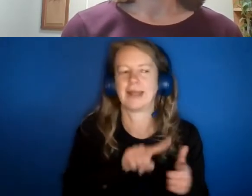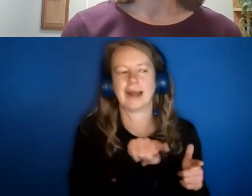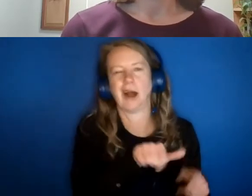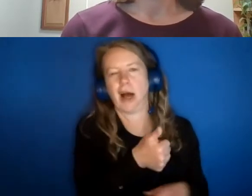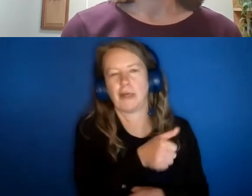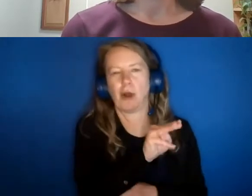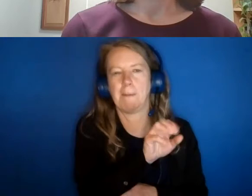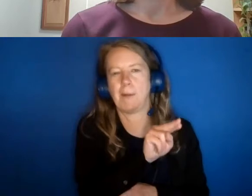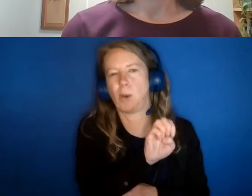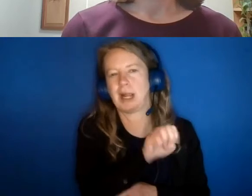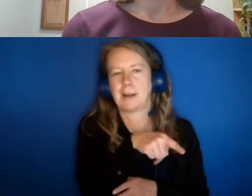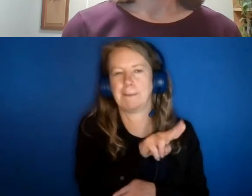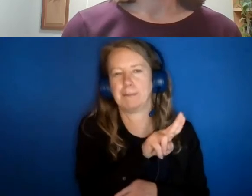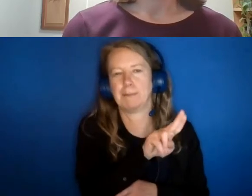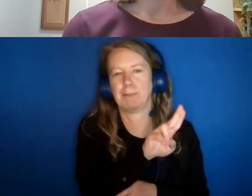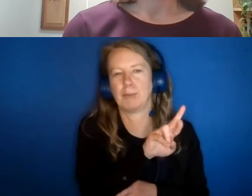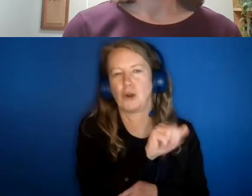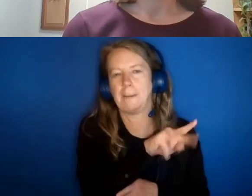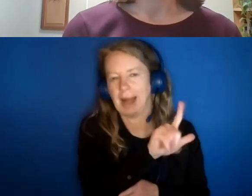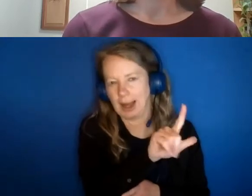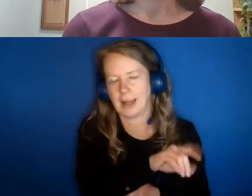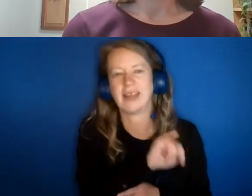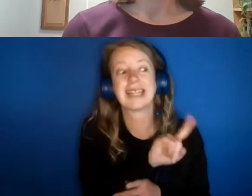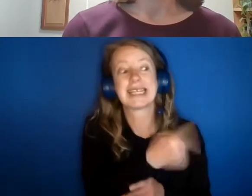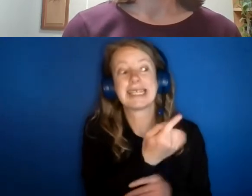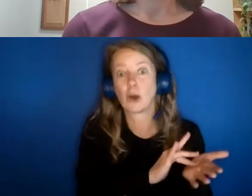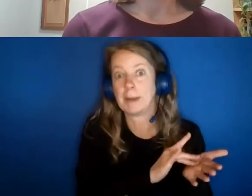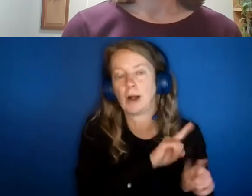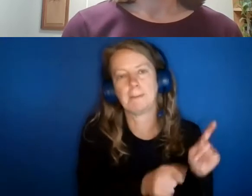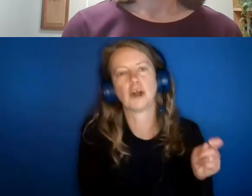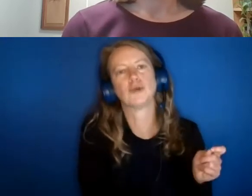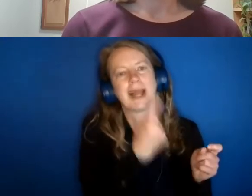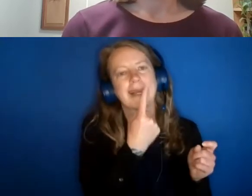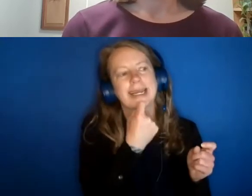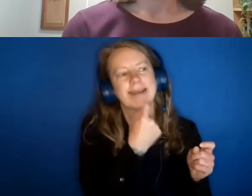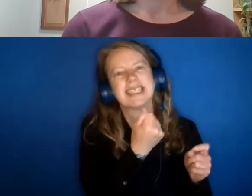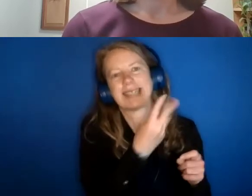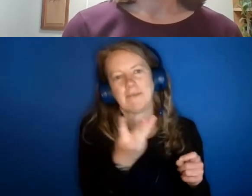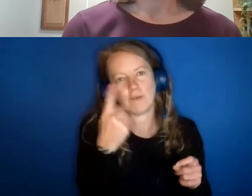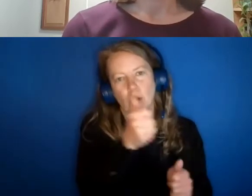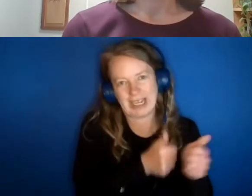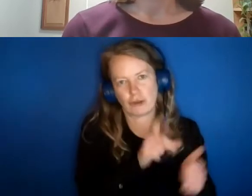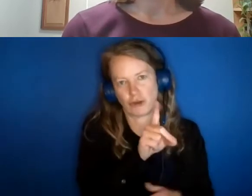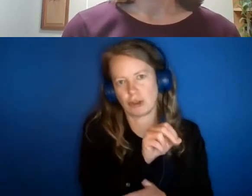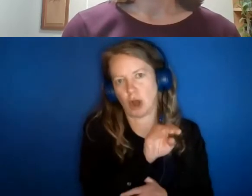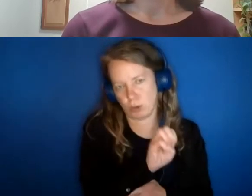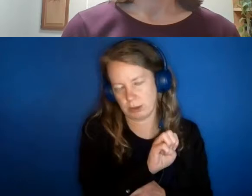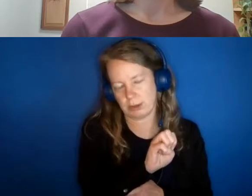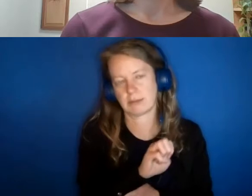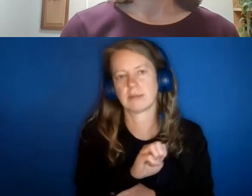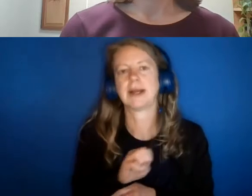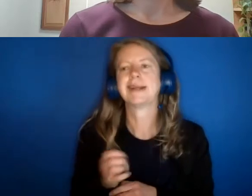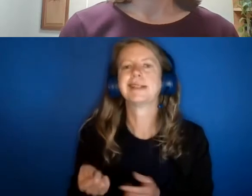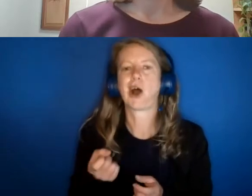is a single pill, but you take multiple of those for each of your dosing. So these are taken by mouth over a